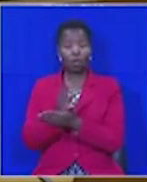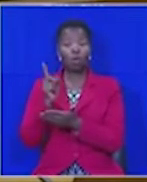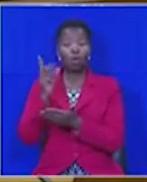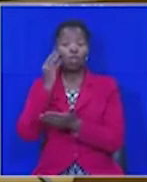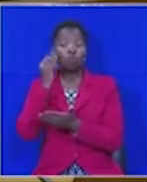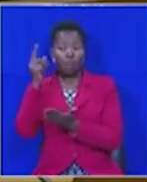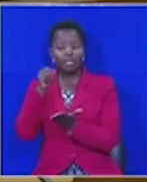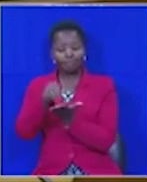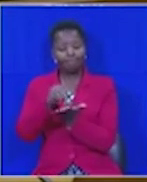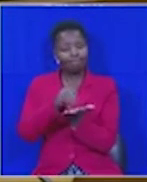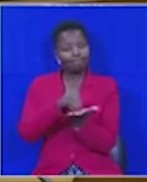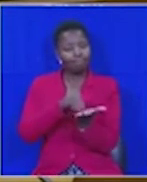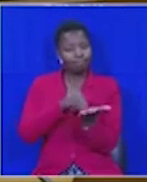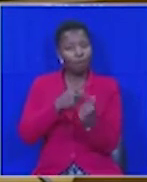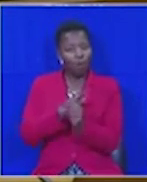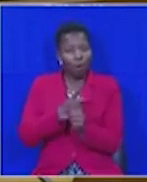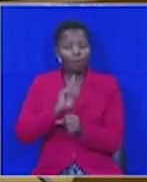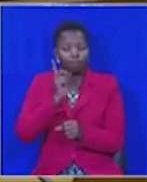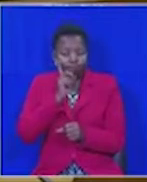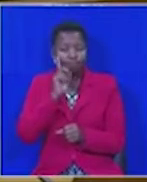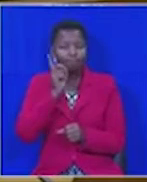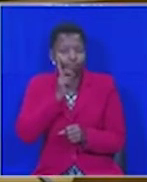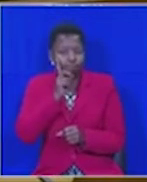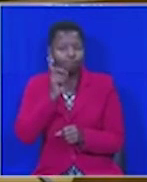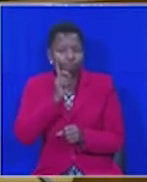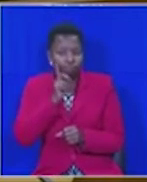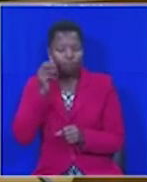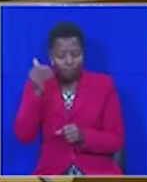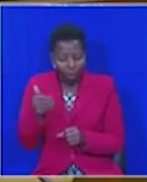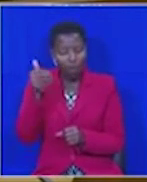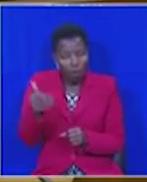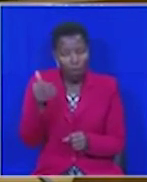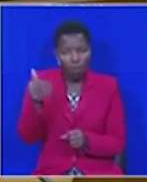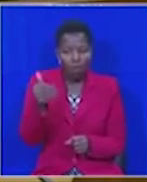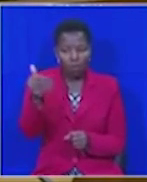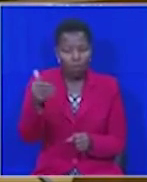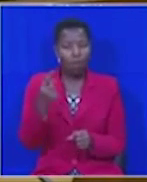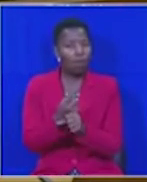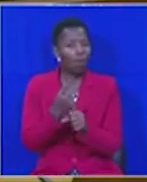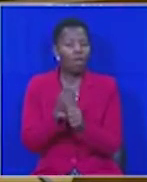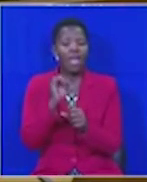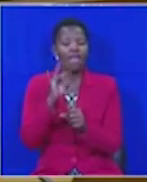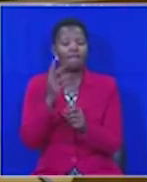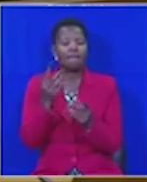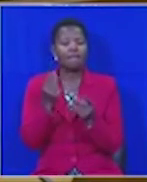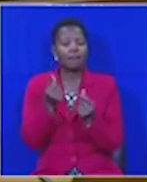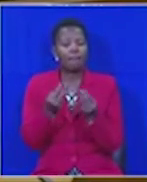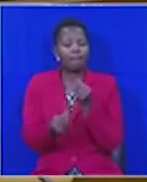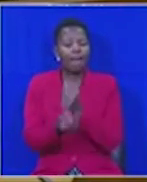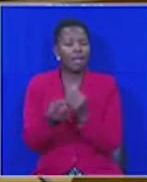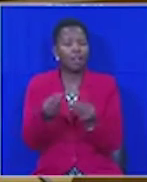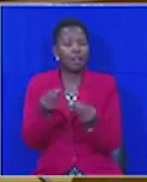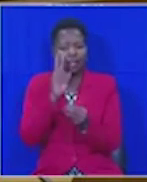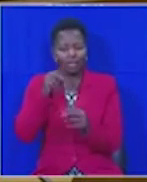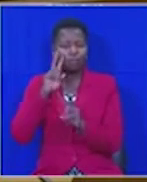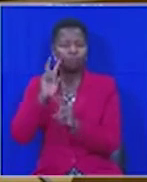and continuously, and we monitor continuously all transactions. The bill provides for the